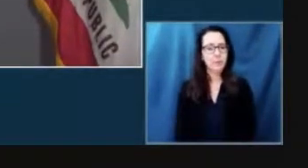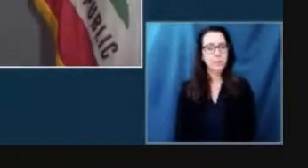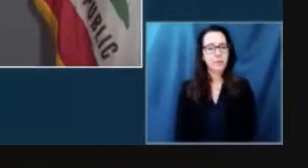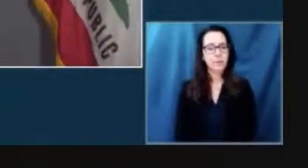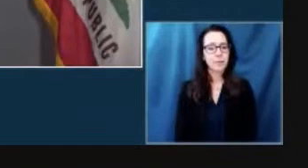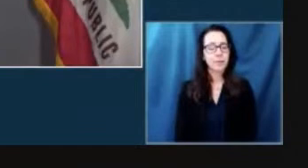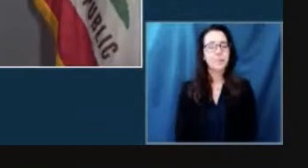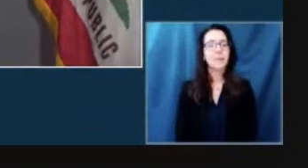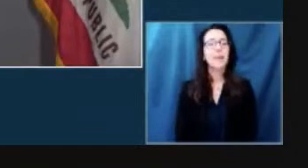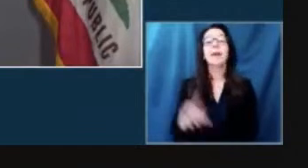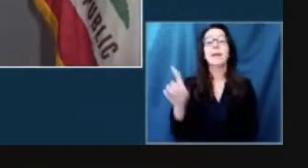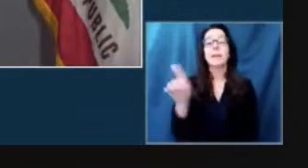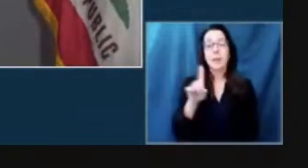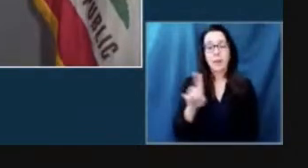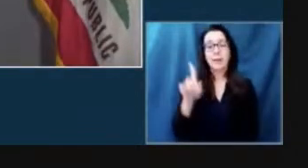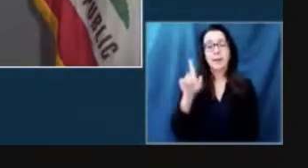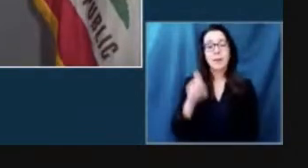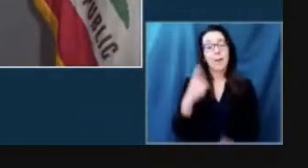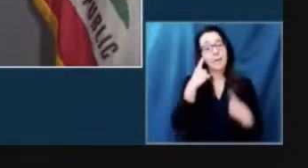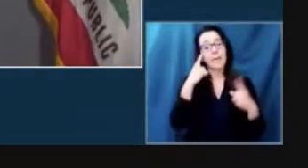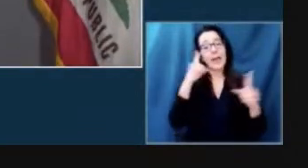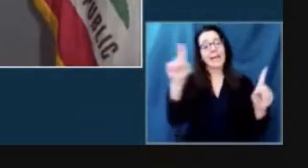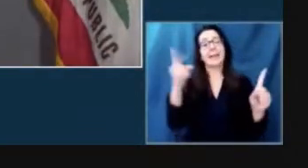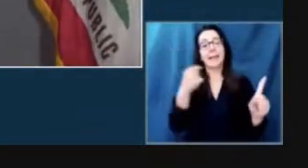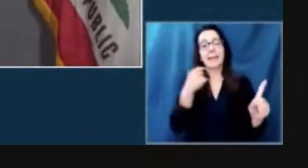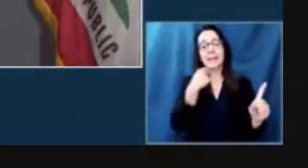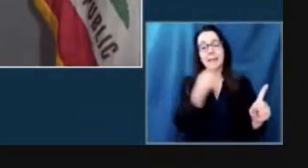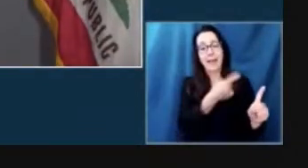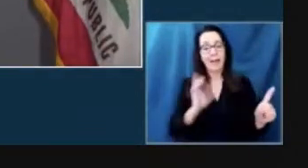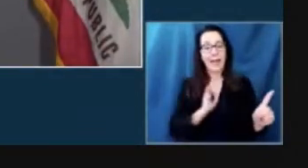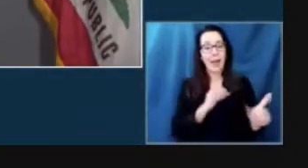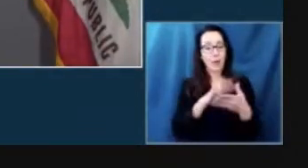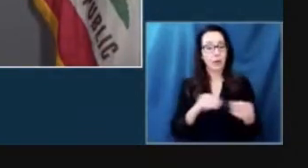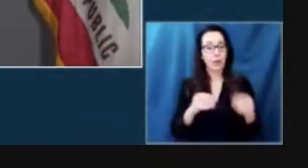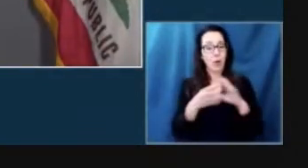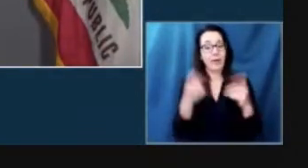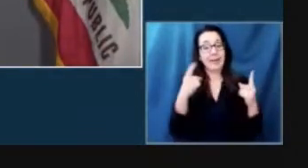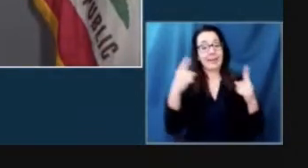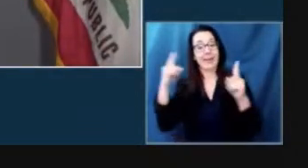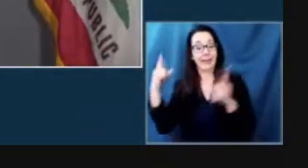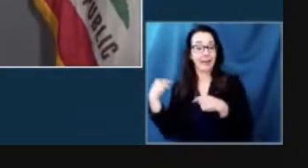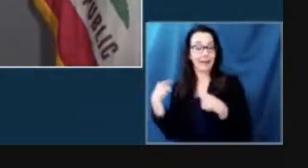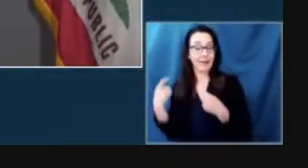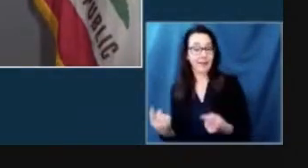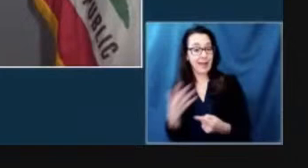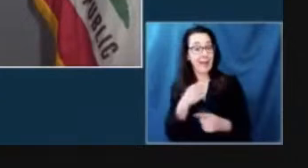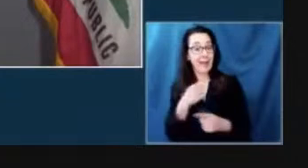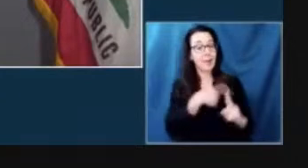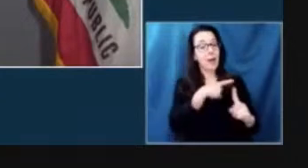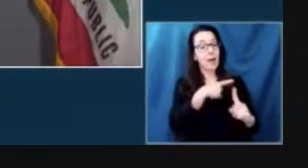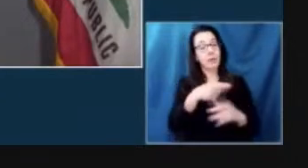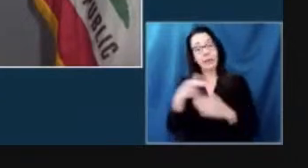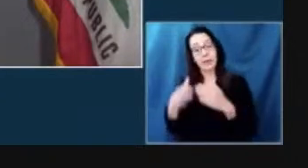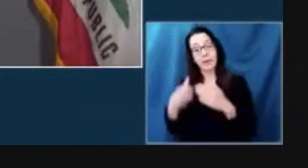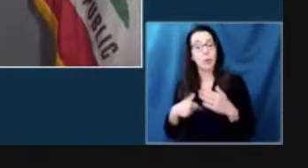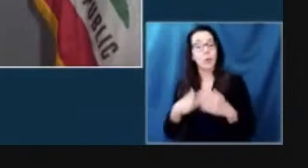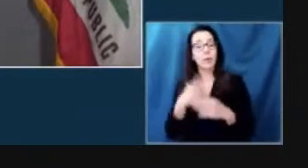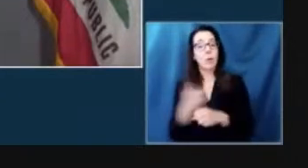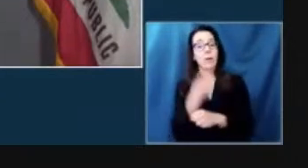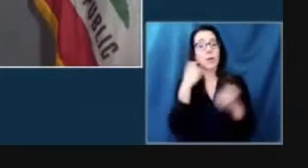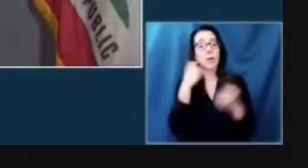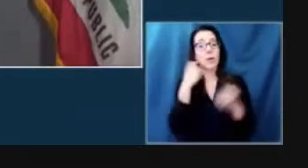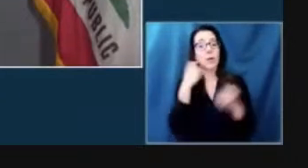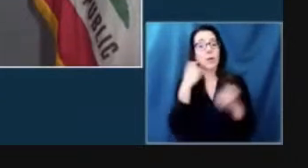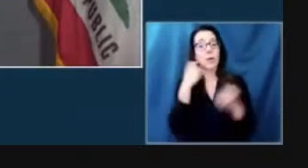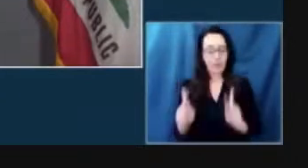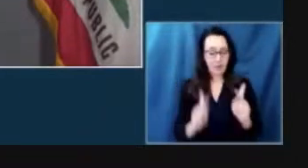effectively tell our story of success and the positive outcomes we've won for real people. So in my brief time with you